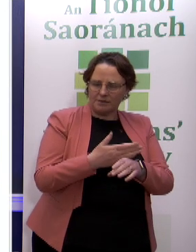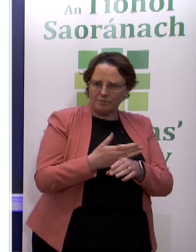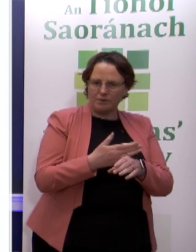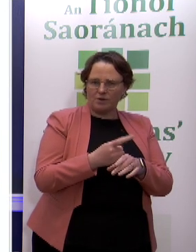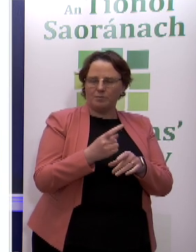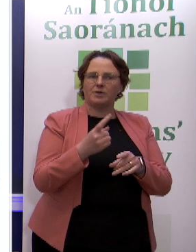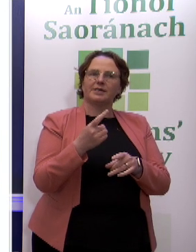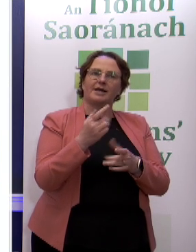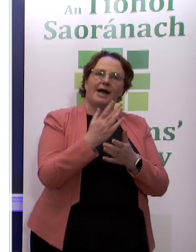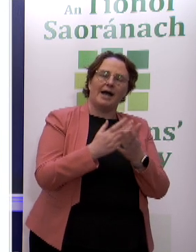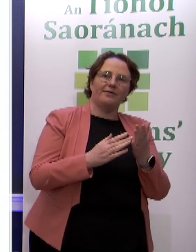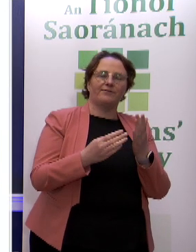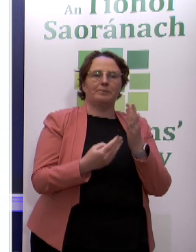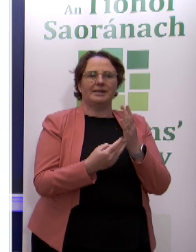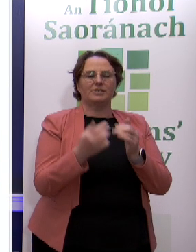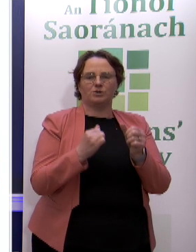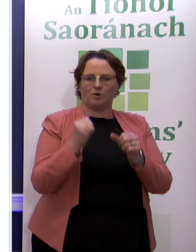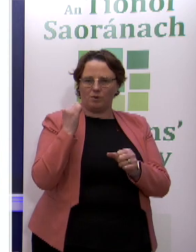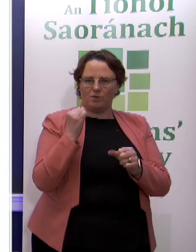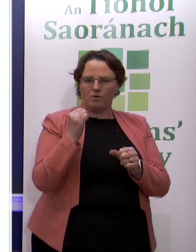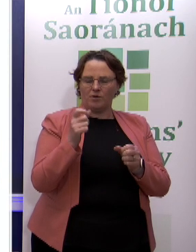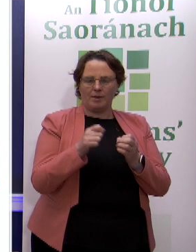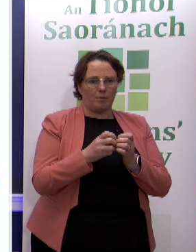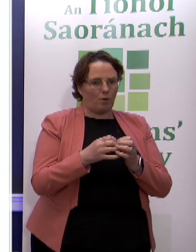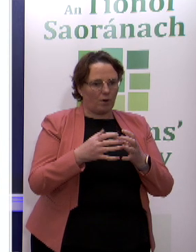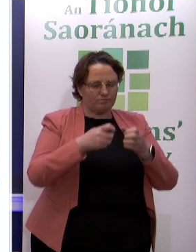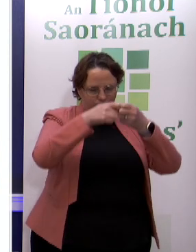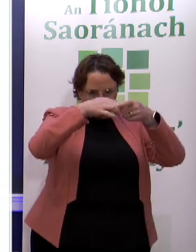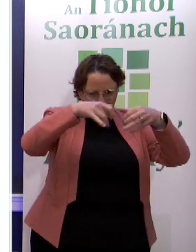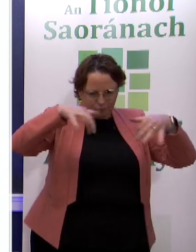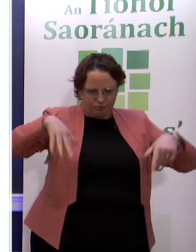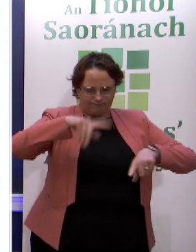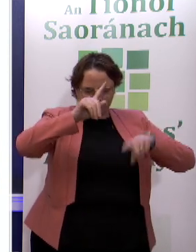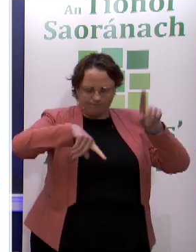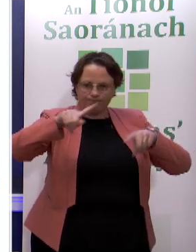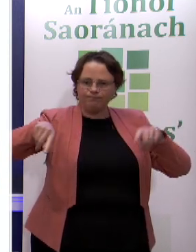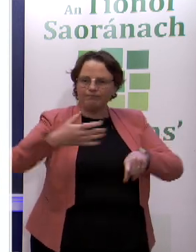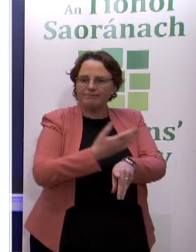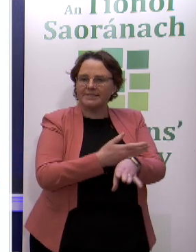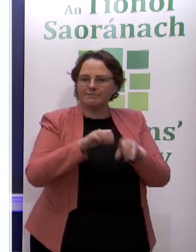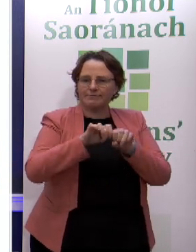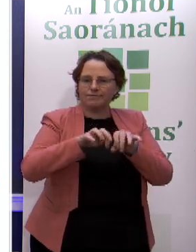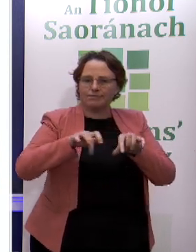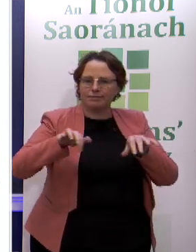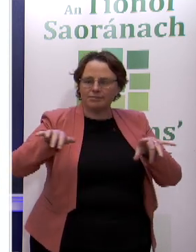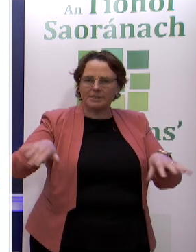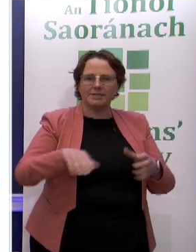500 million years ago that there was this explosion of diversity, and dinosaurs are